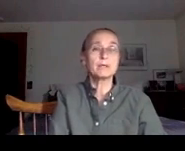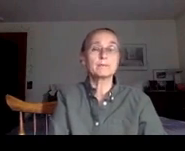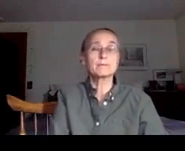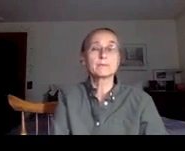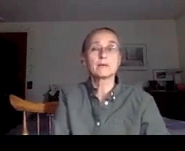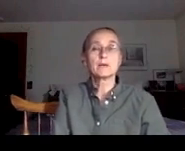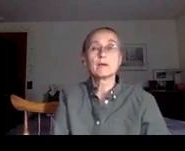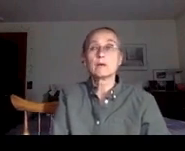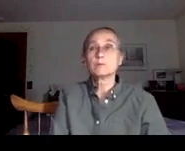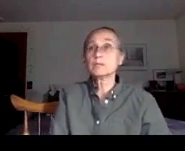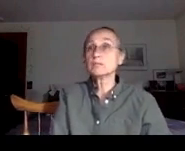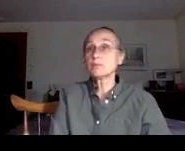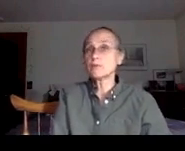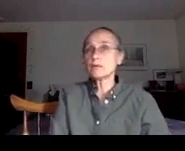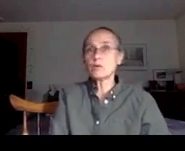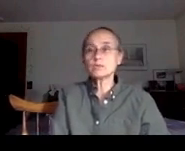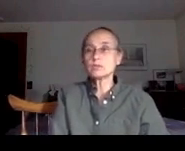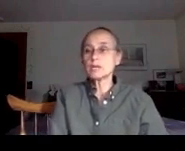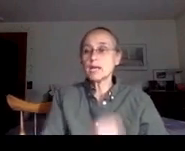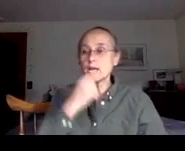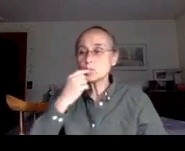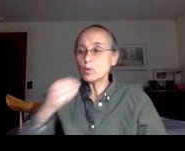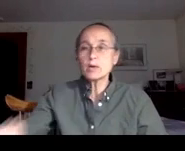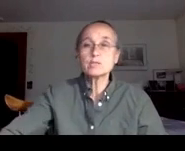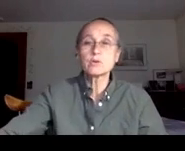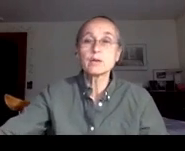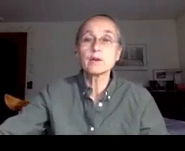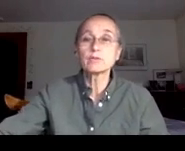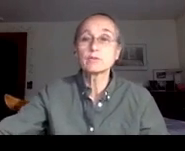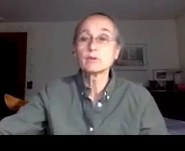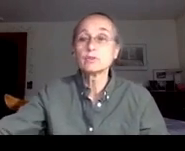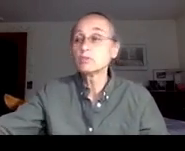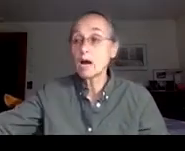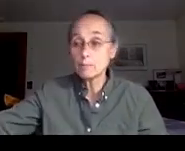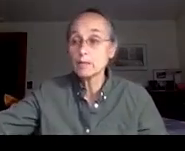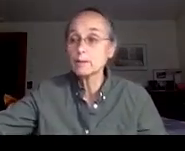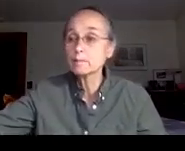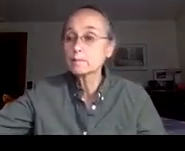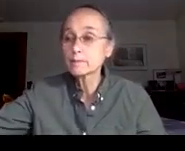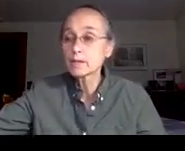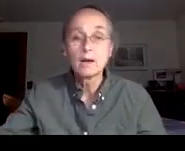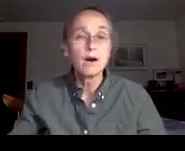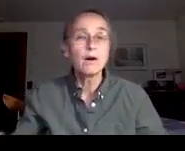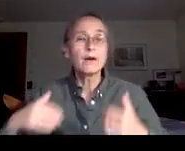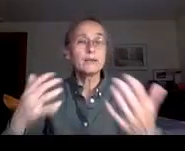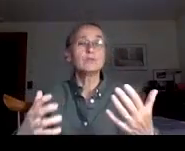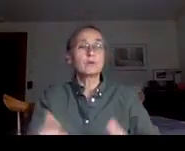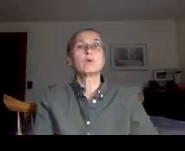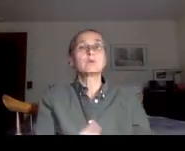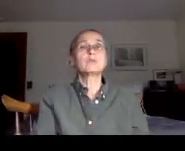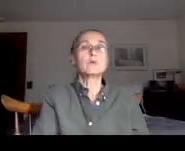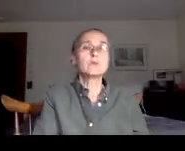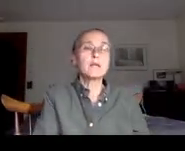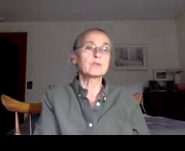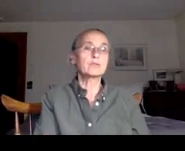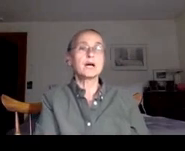happening. Please, if you have any questions at any point during this, stop me. All right, so